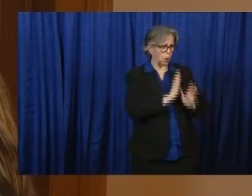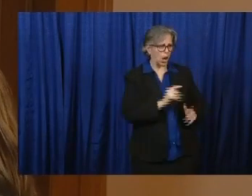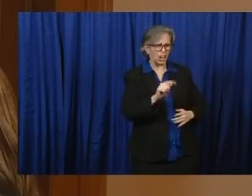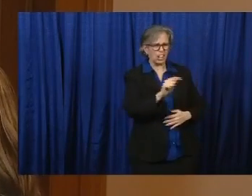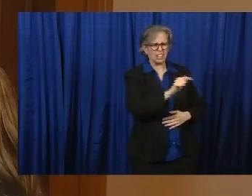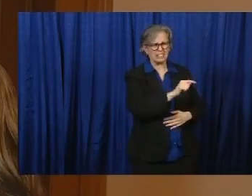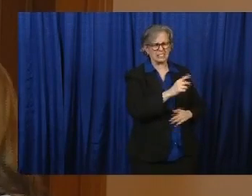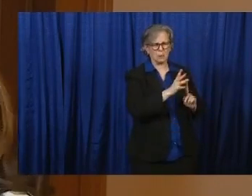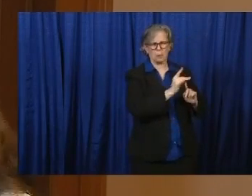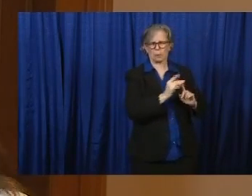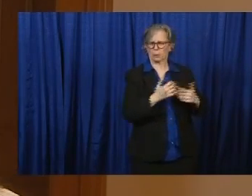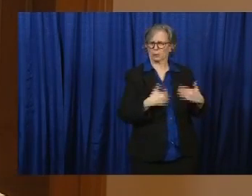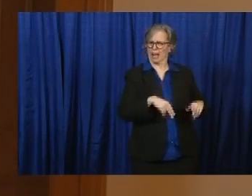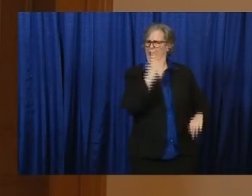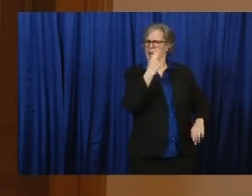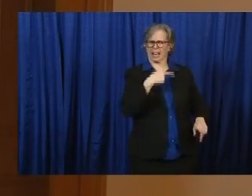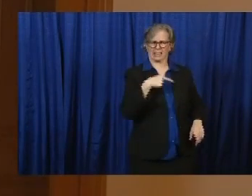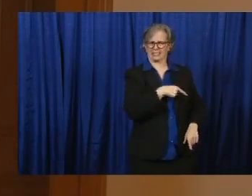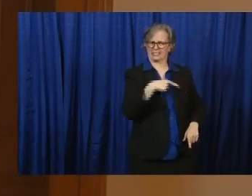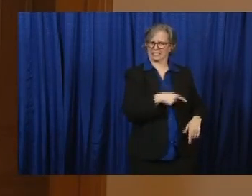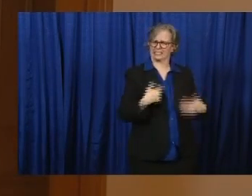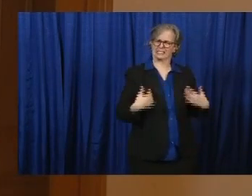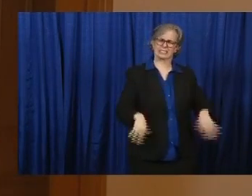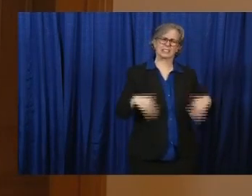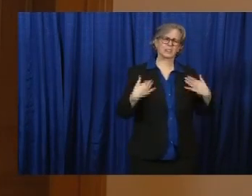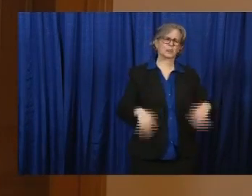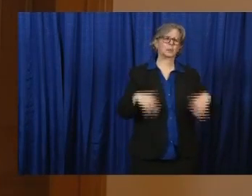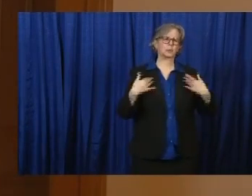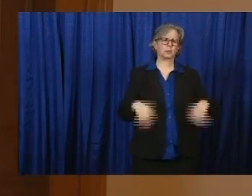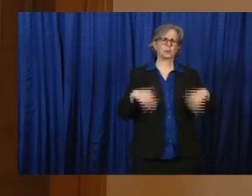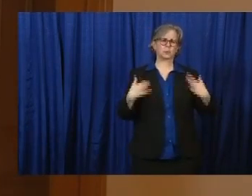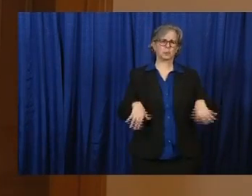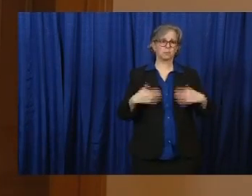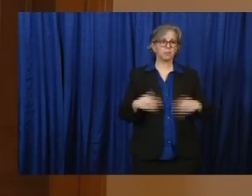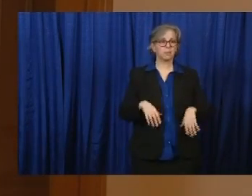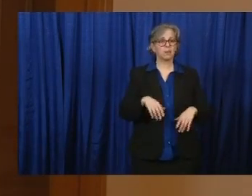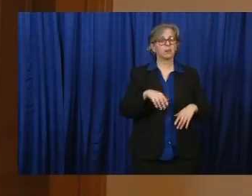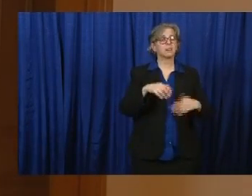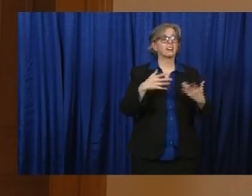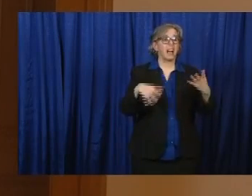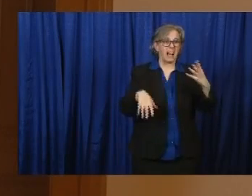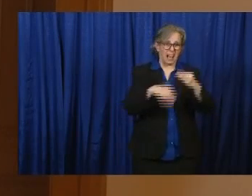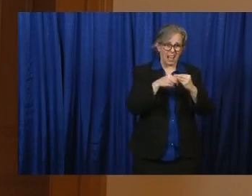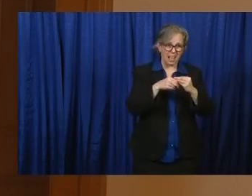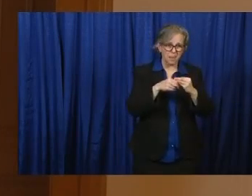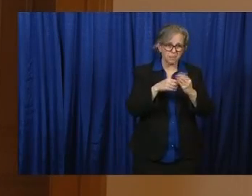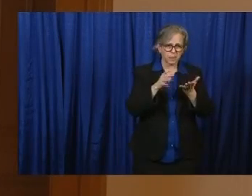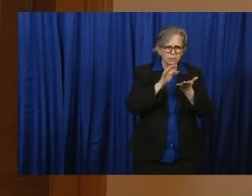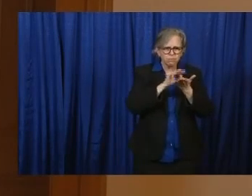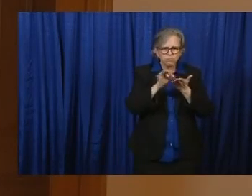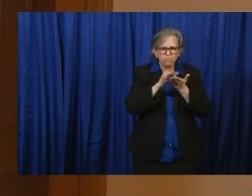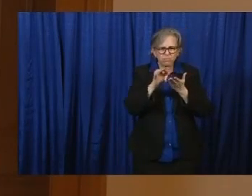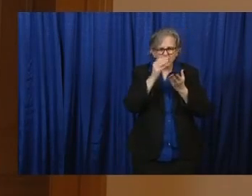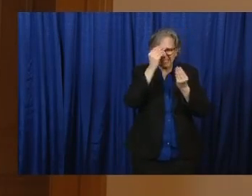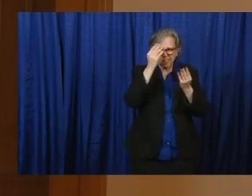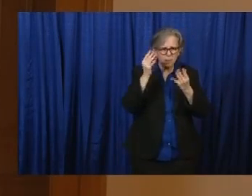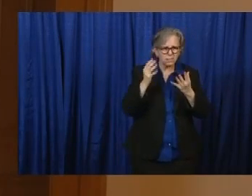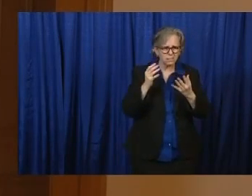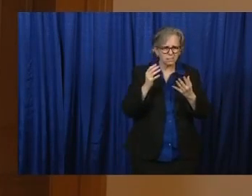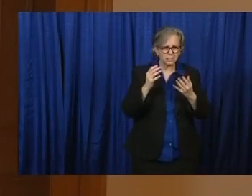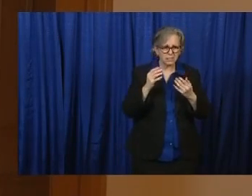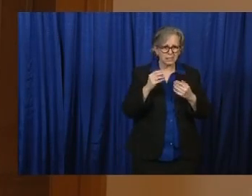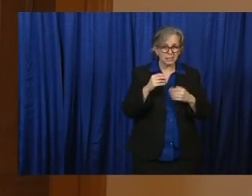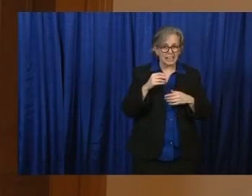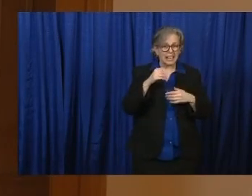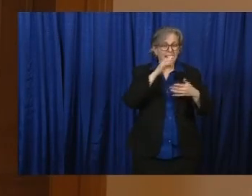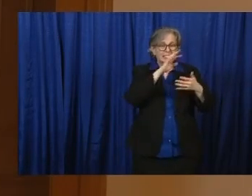slide. We're also tracking as best we can, because there's not great accurate data out there, and I'll share this with the media,